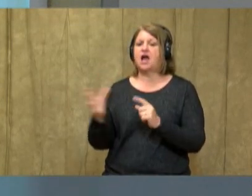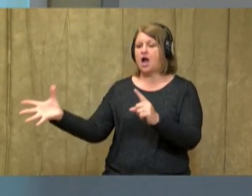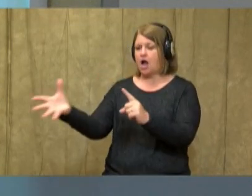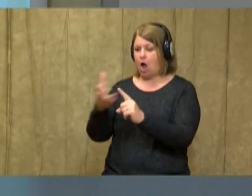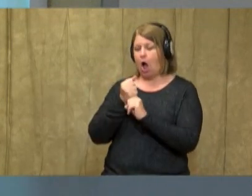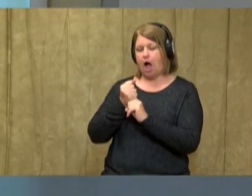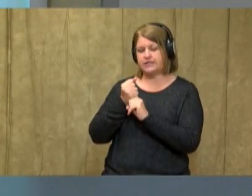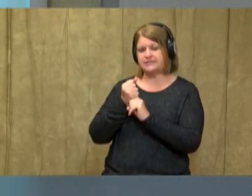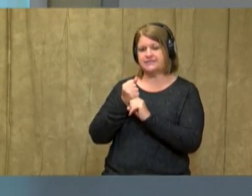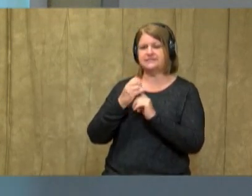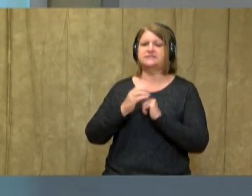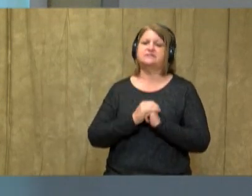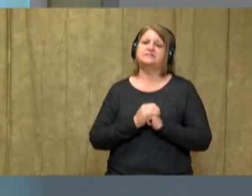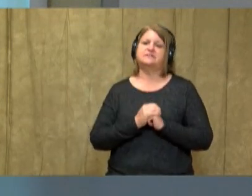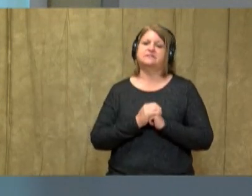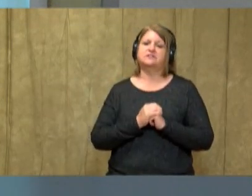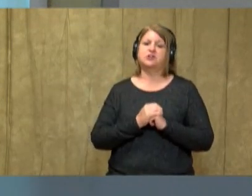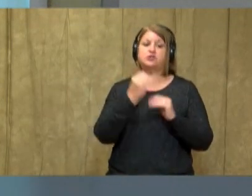caught,